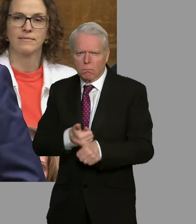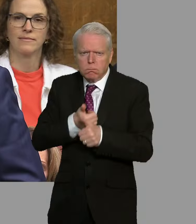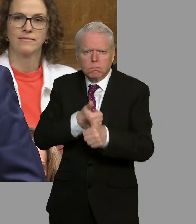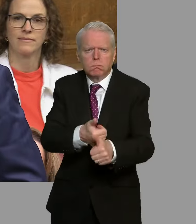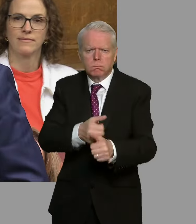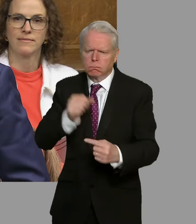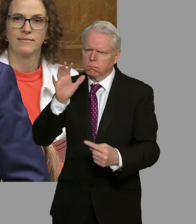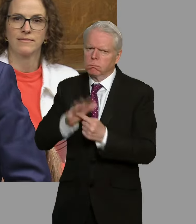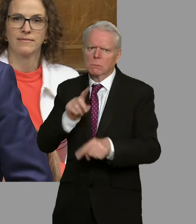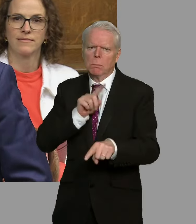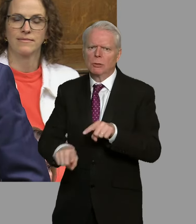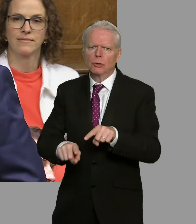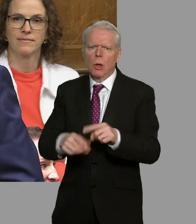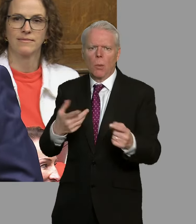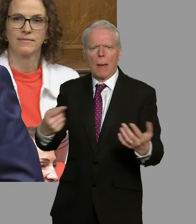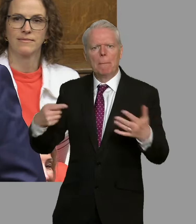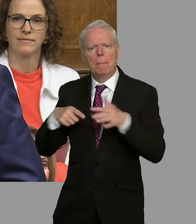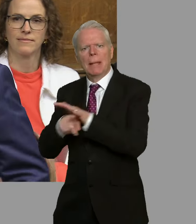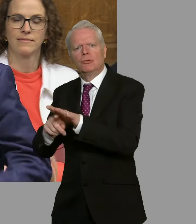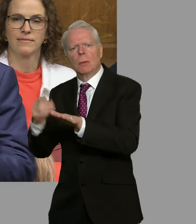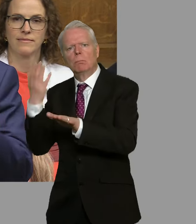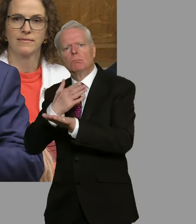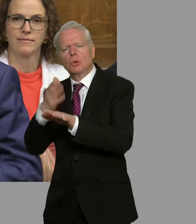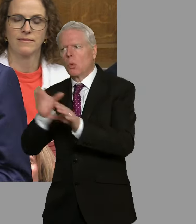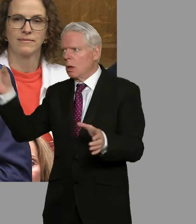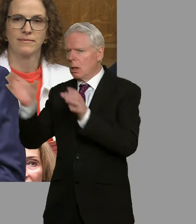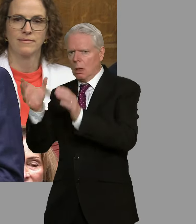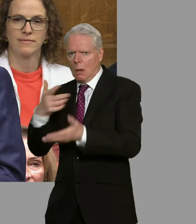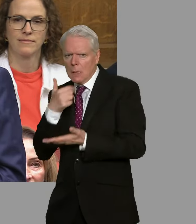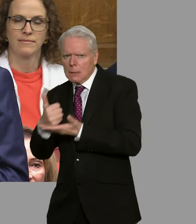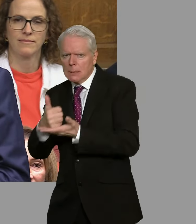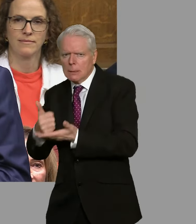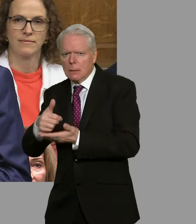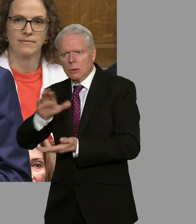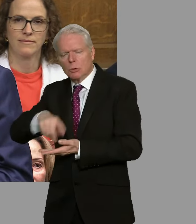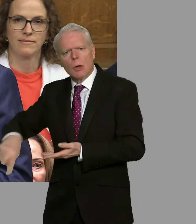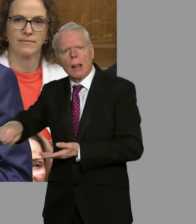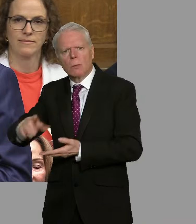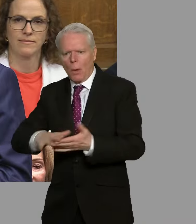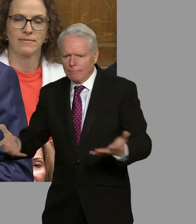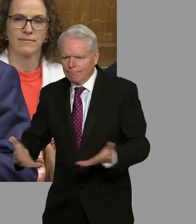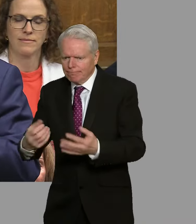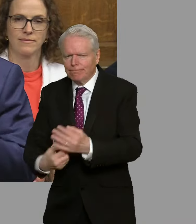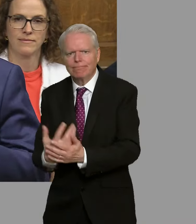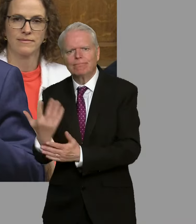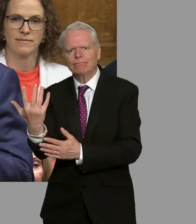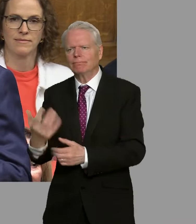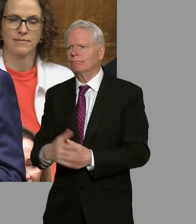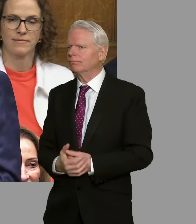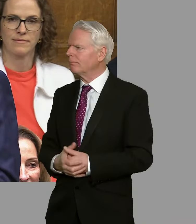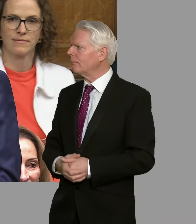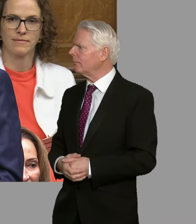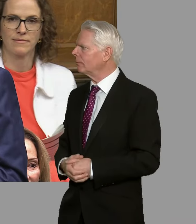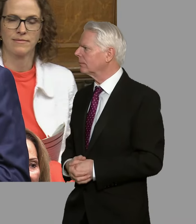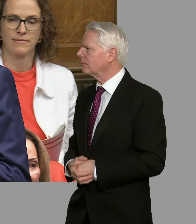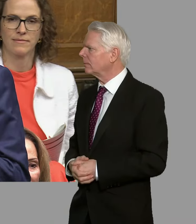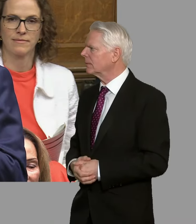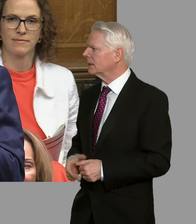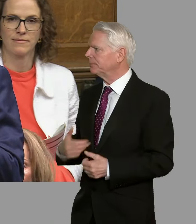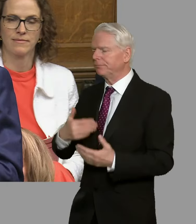very much enjoyed your speech on Monday. You seem to be learning a very great deal from us. But can I encourage you, please, to go